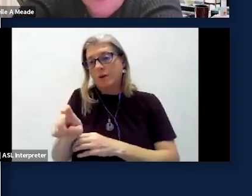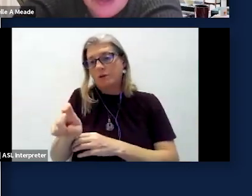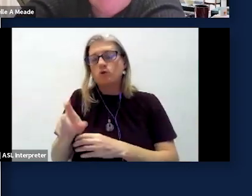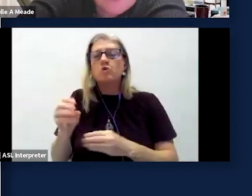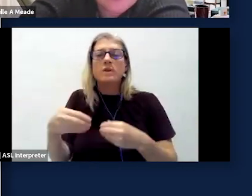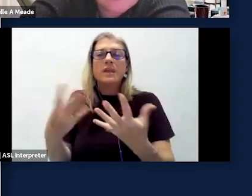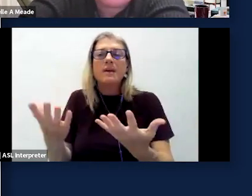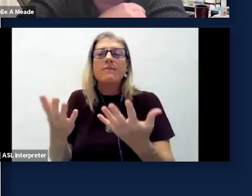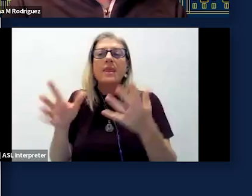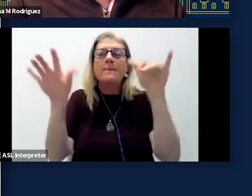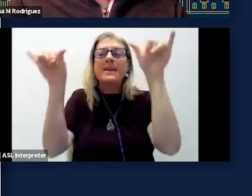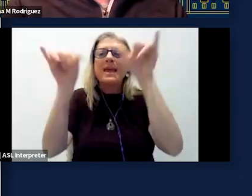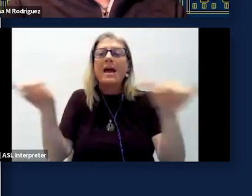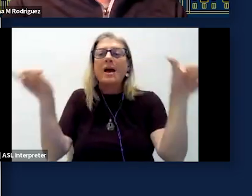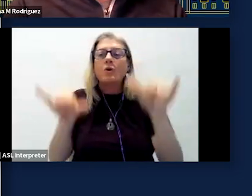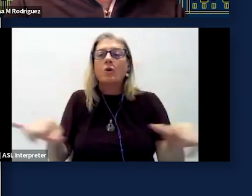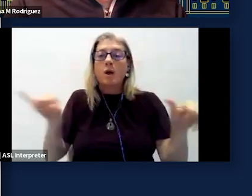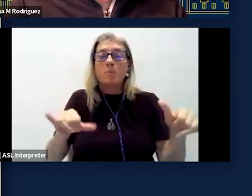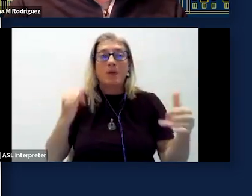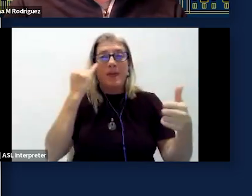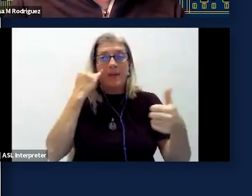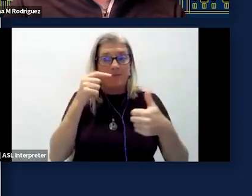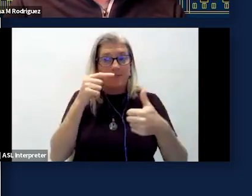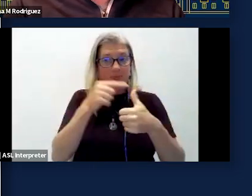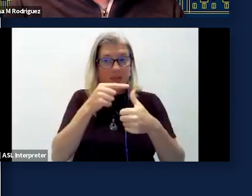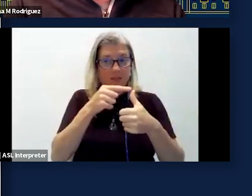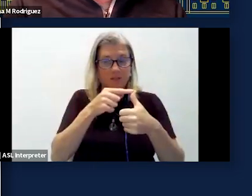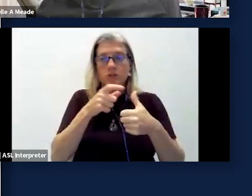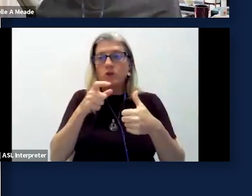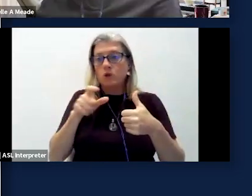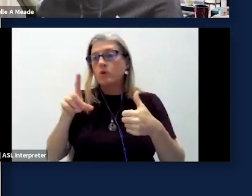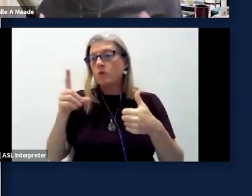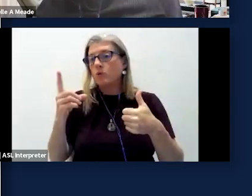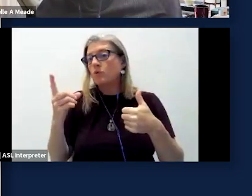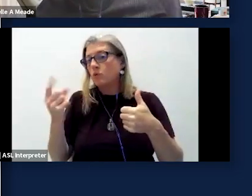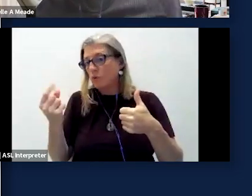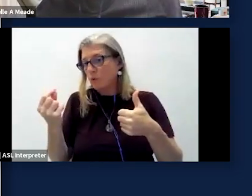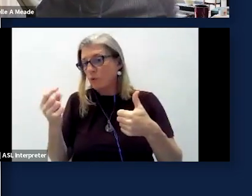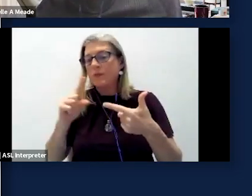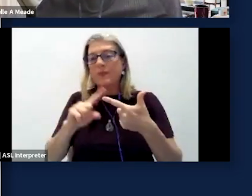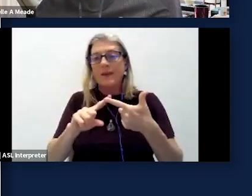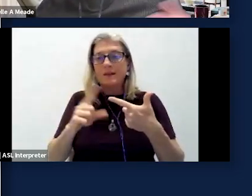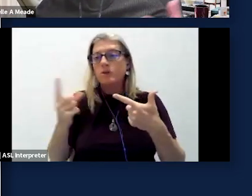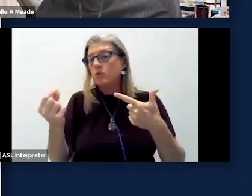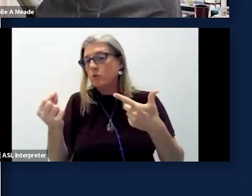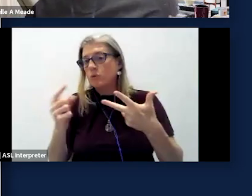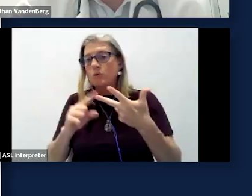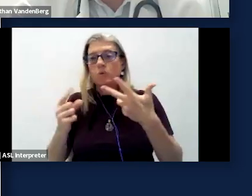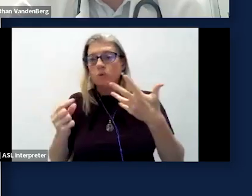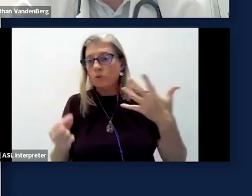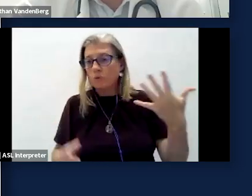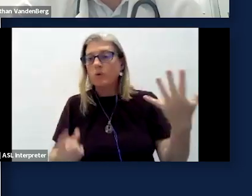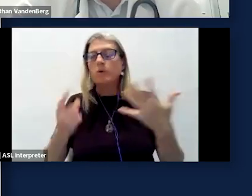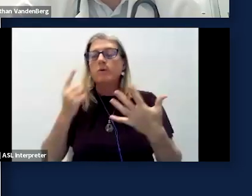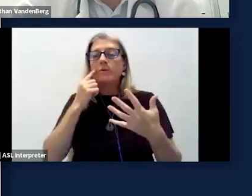algorithm. If you have too loose, Yes. then you do this. If it's too hard, you do this as a first Yeah. step Correct. before you.